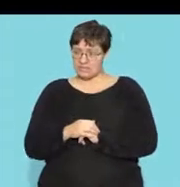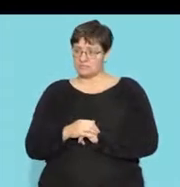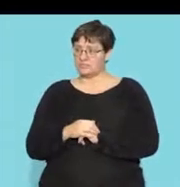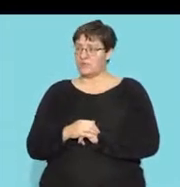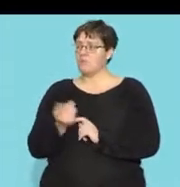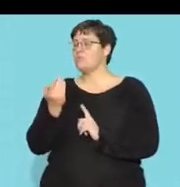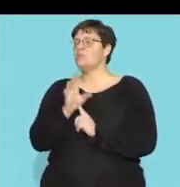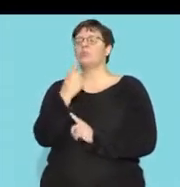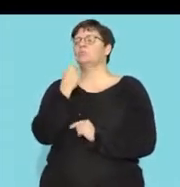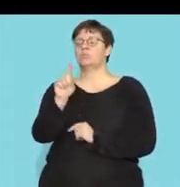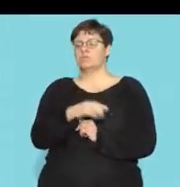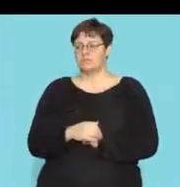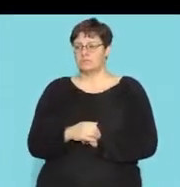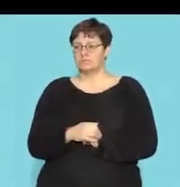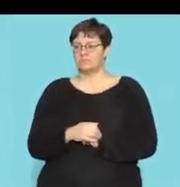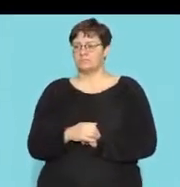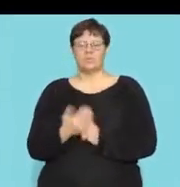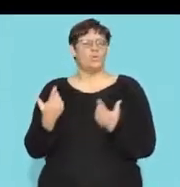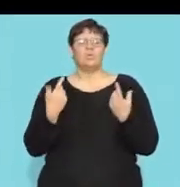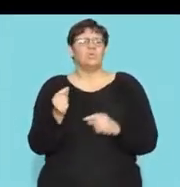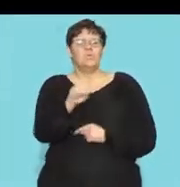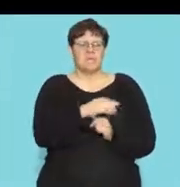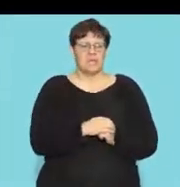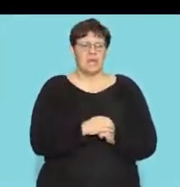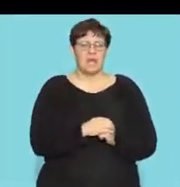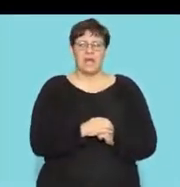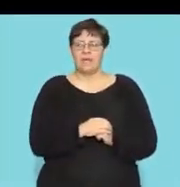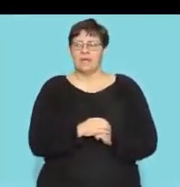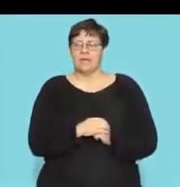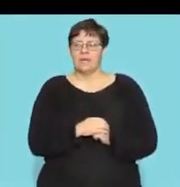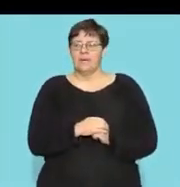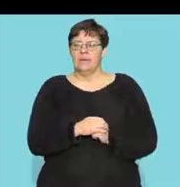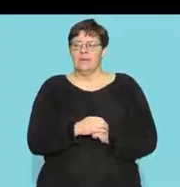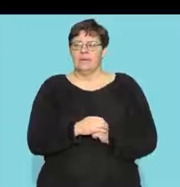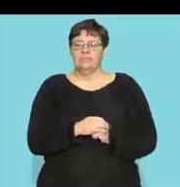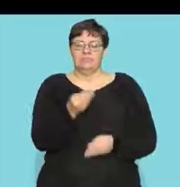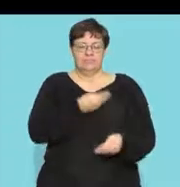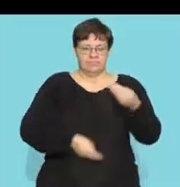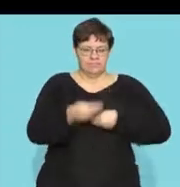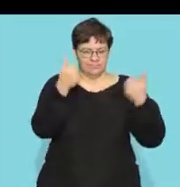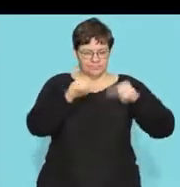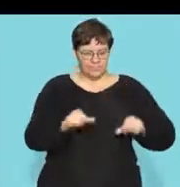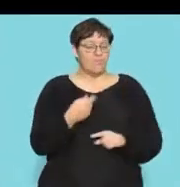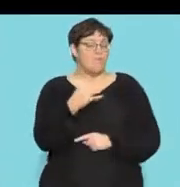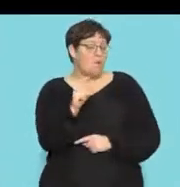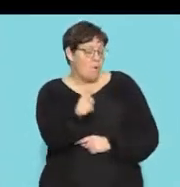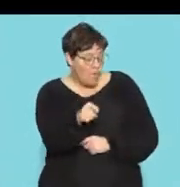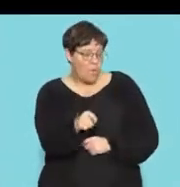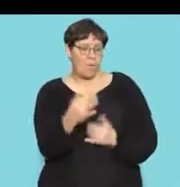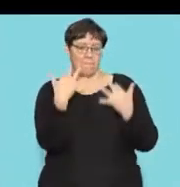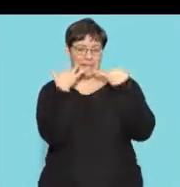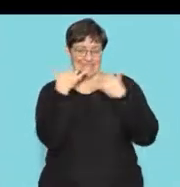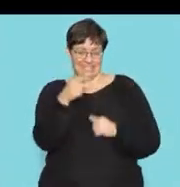here. Obviously, what you're doing here is a trading account for your plastic bags. So you start off with